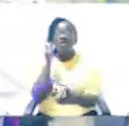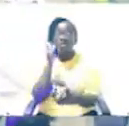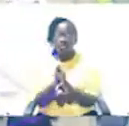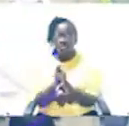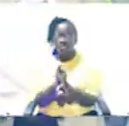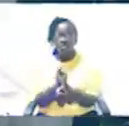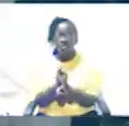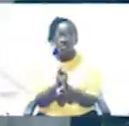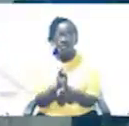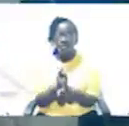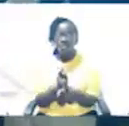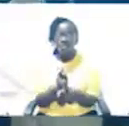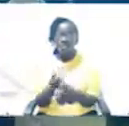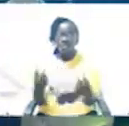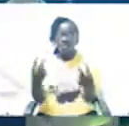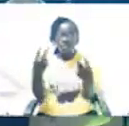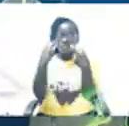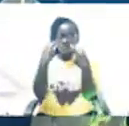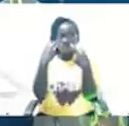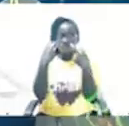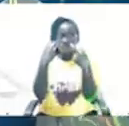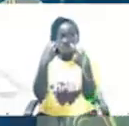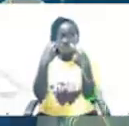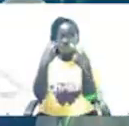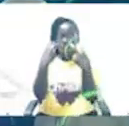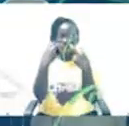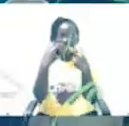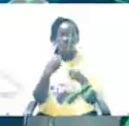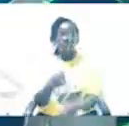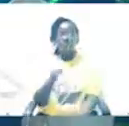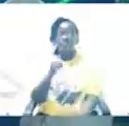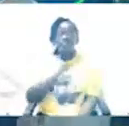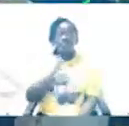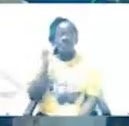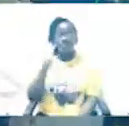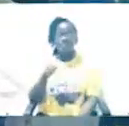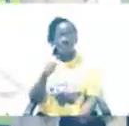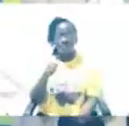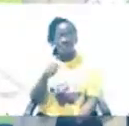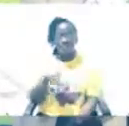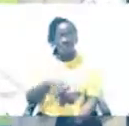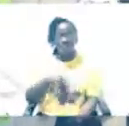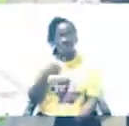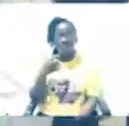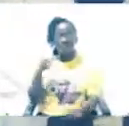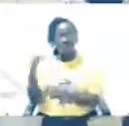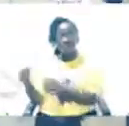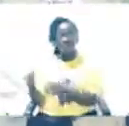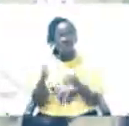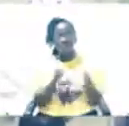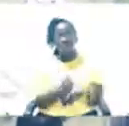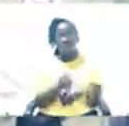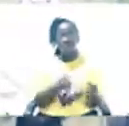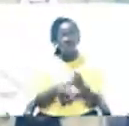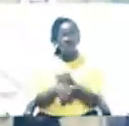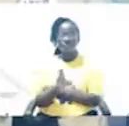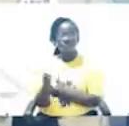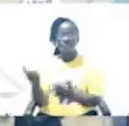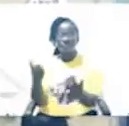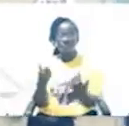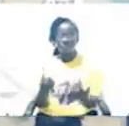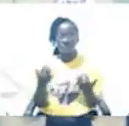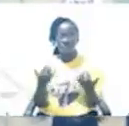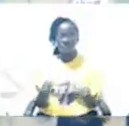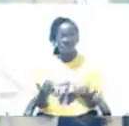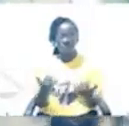look at me right now. I can sense the power of God coming tonight. It